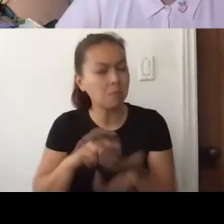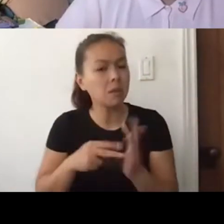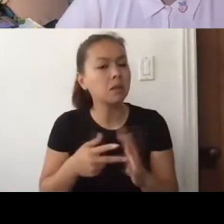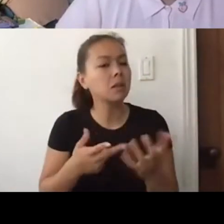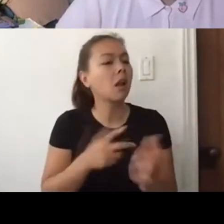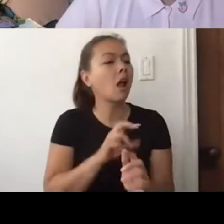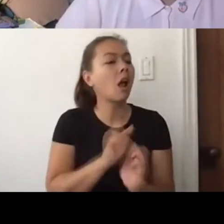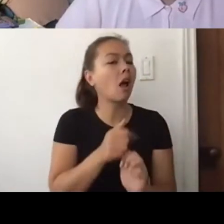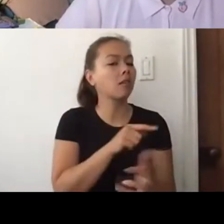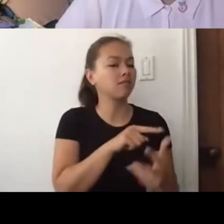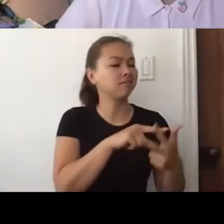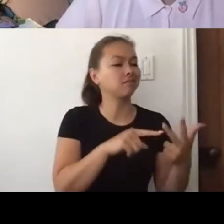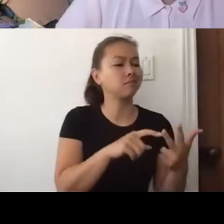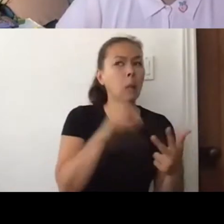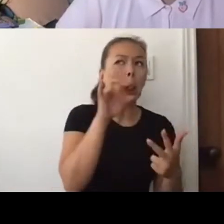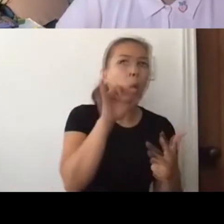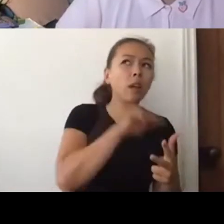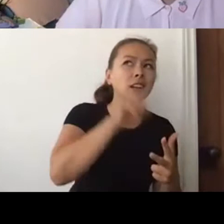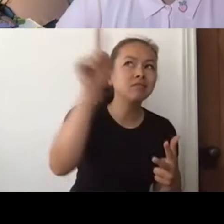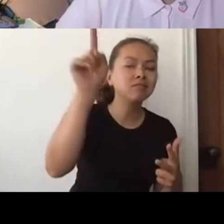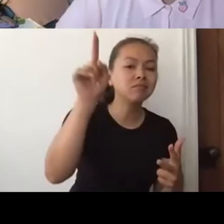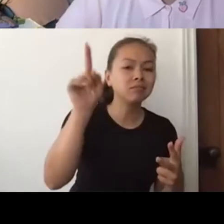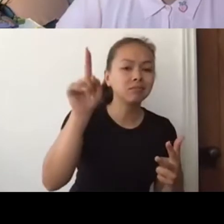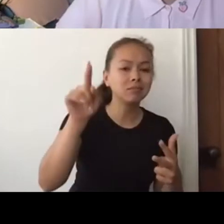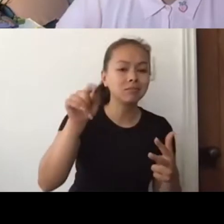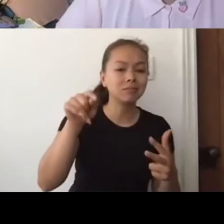even families?